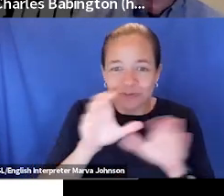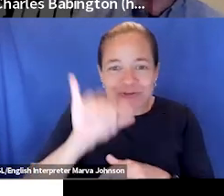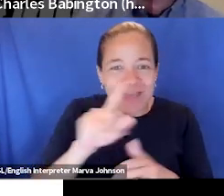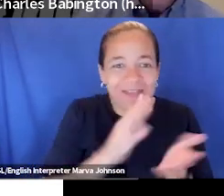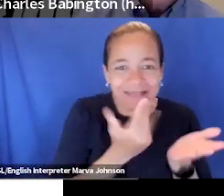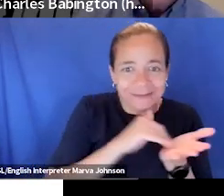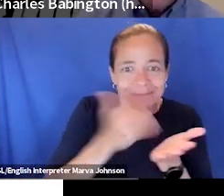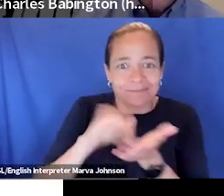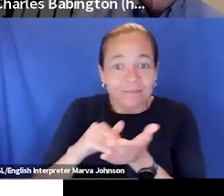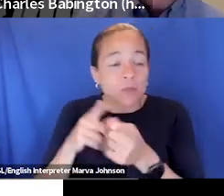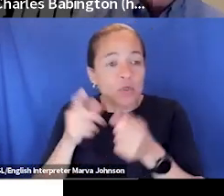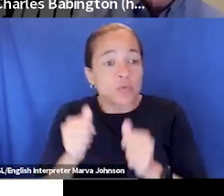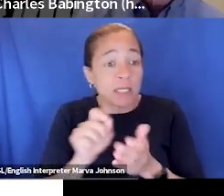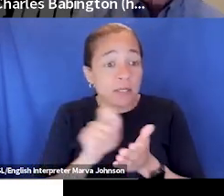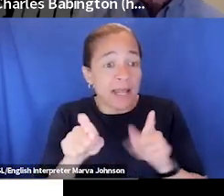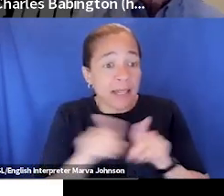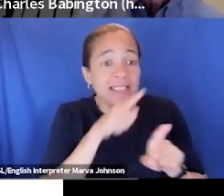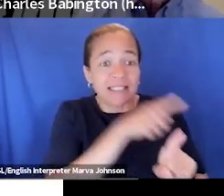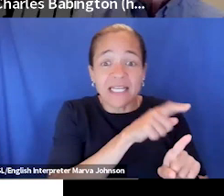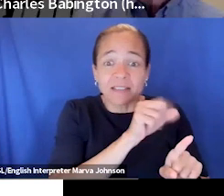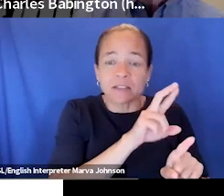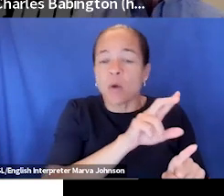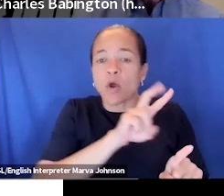A lot of people do, or you can write like this.